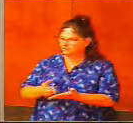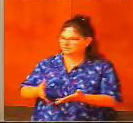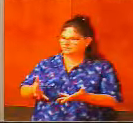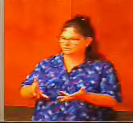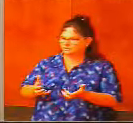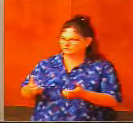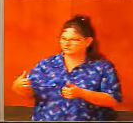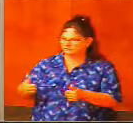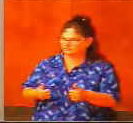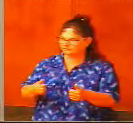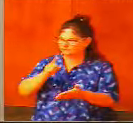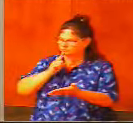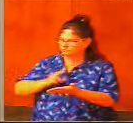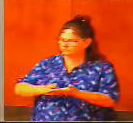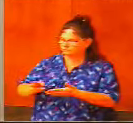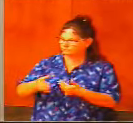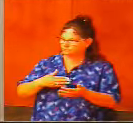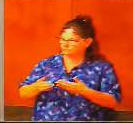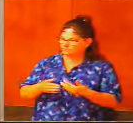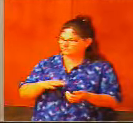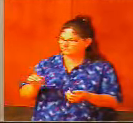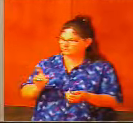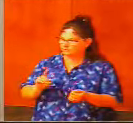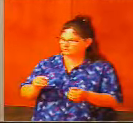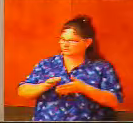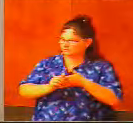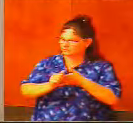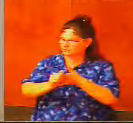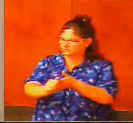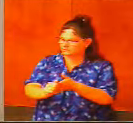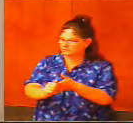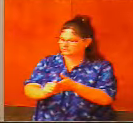follow the truth wherever it leads.